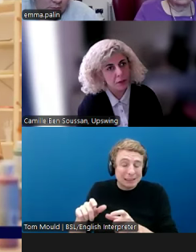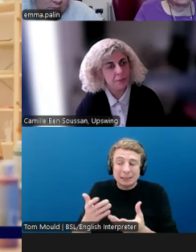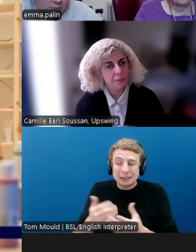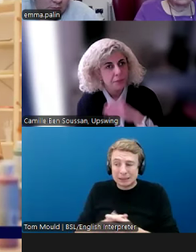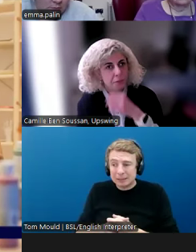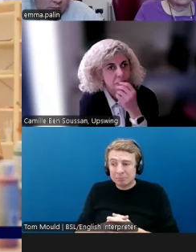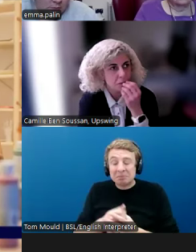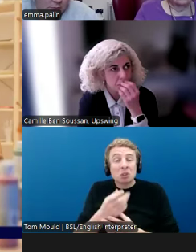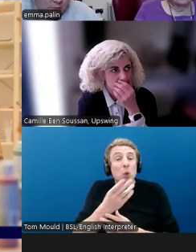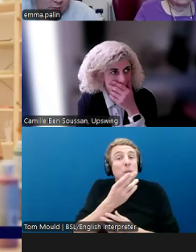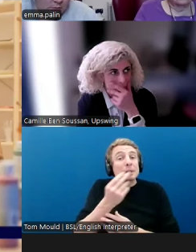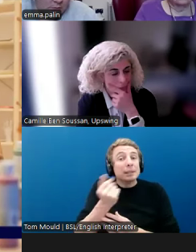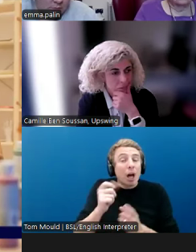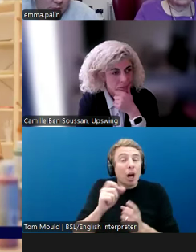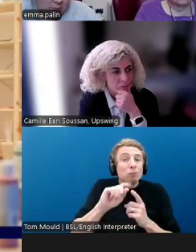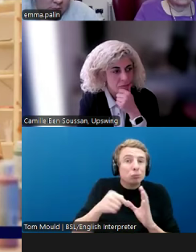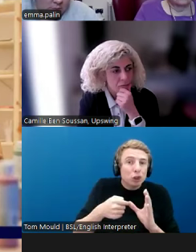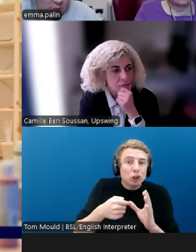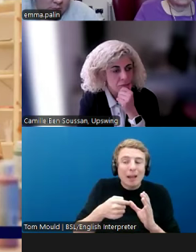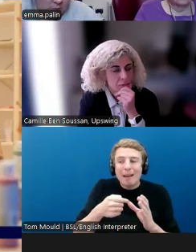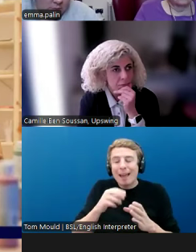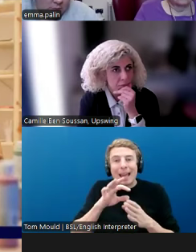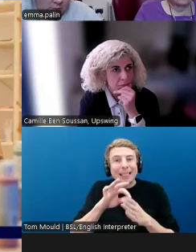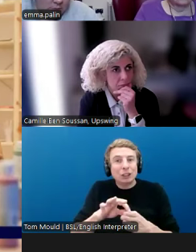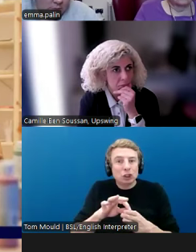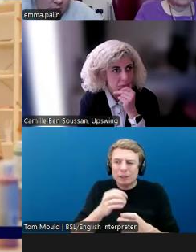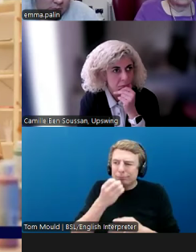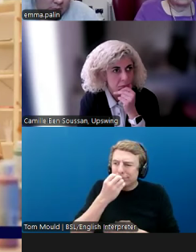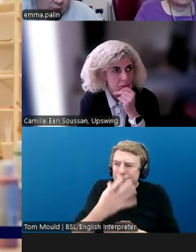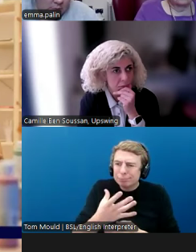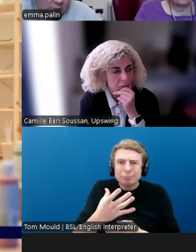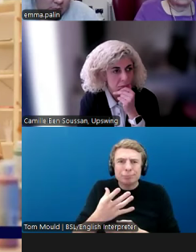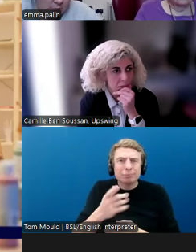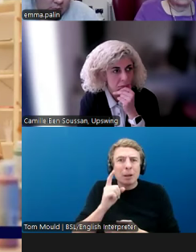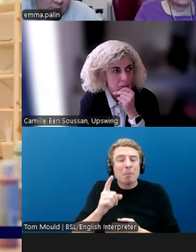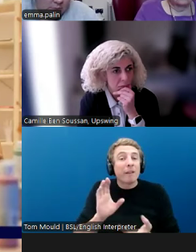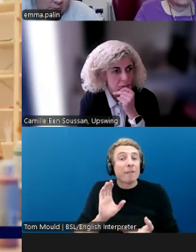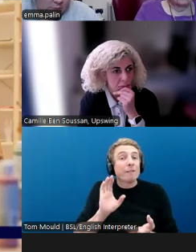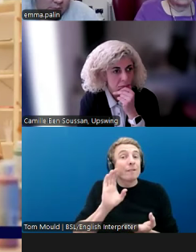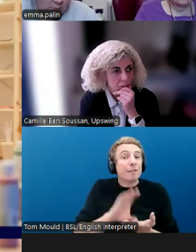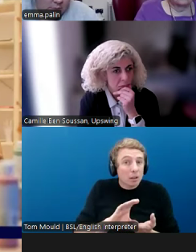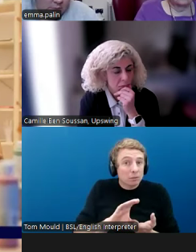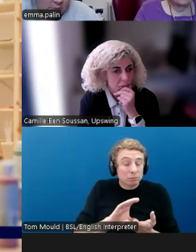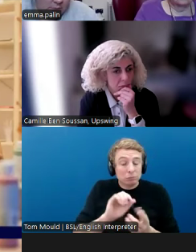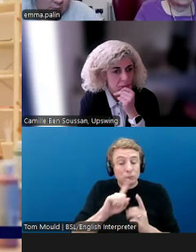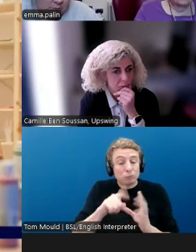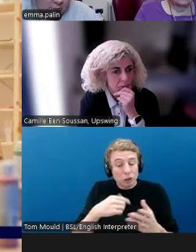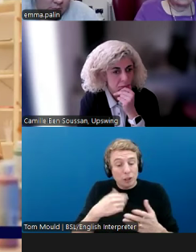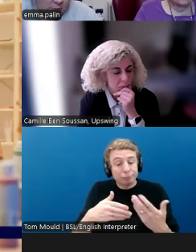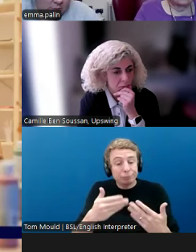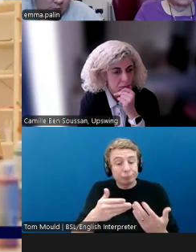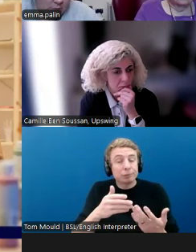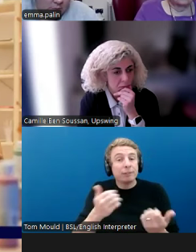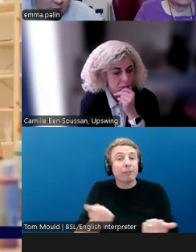wonderful projects with lots of enthusiasm. But if that funding ends or a key member of staff moves on, then it can be hard to keep the